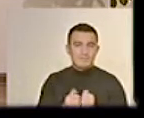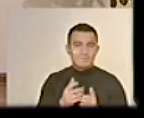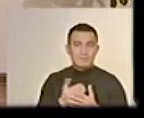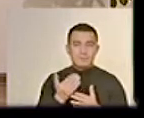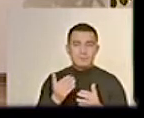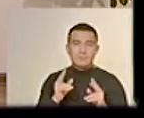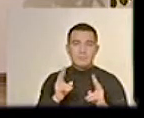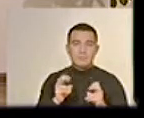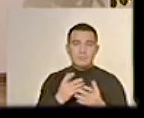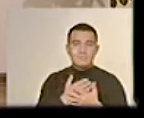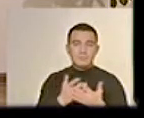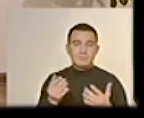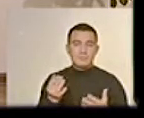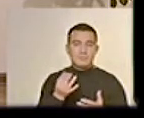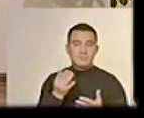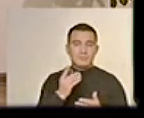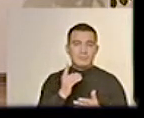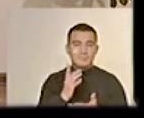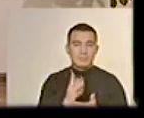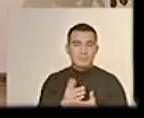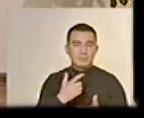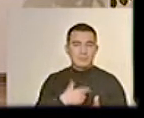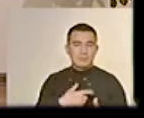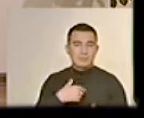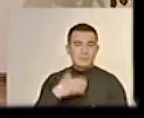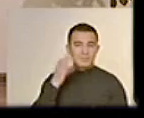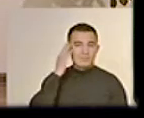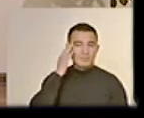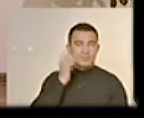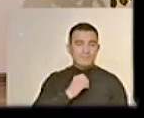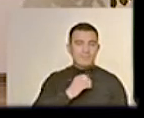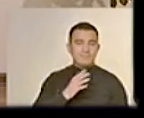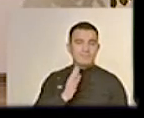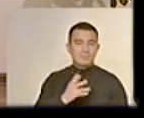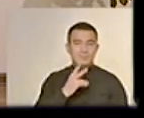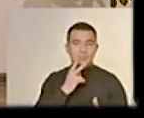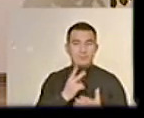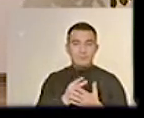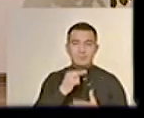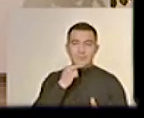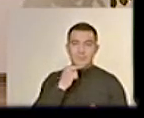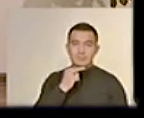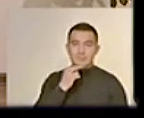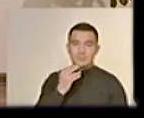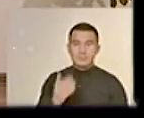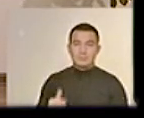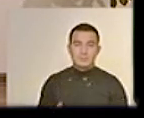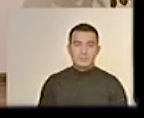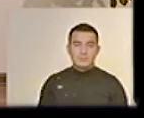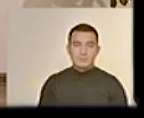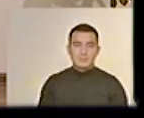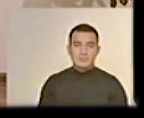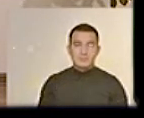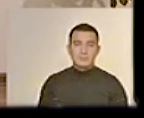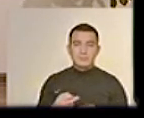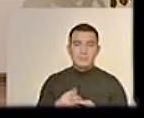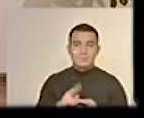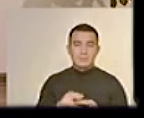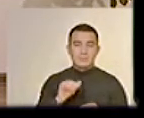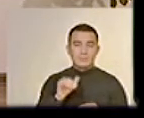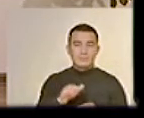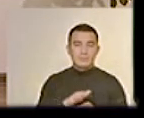mavzusidagi ma'lumotlaringizni boyitib olishga yordam beradi deb o'ylayman. Demak, ushbu